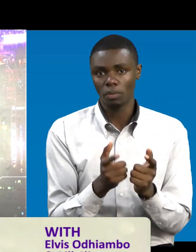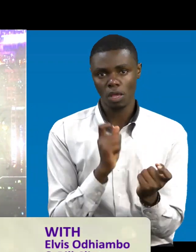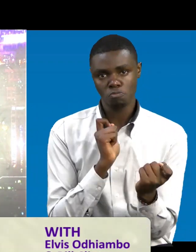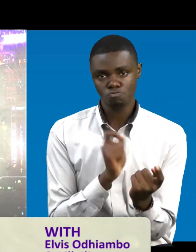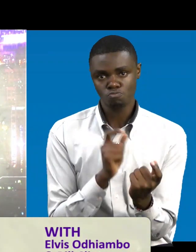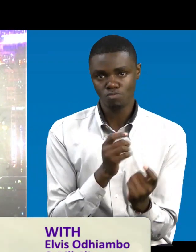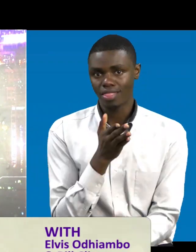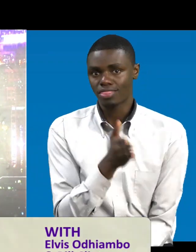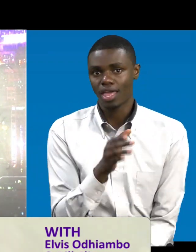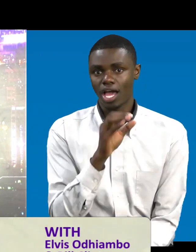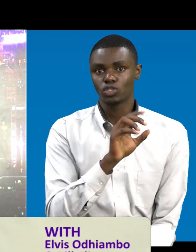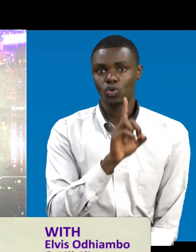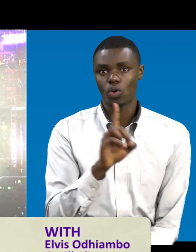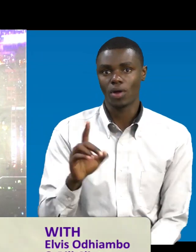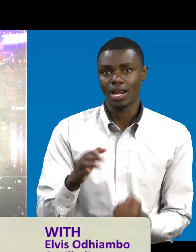platforms.